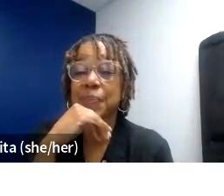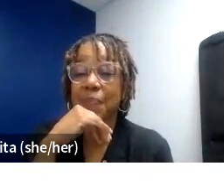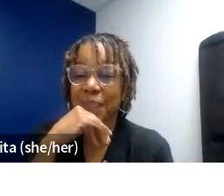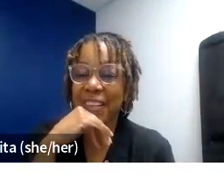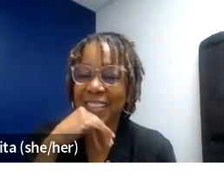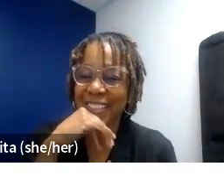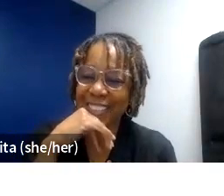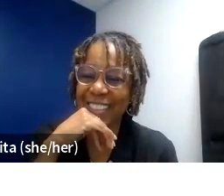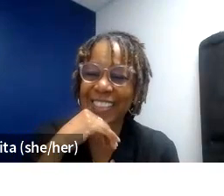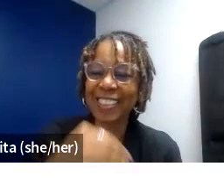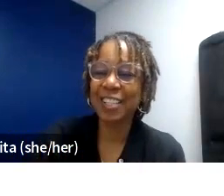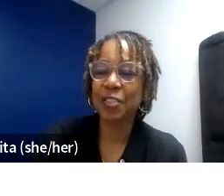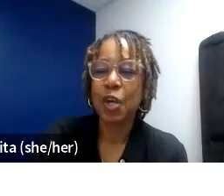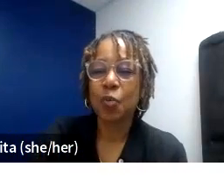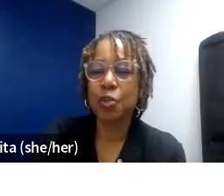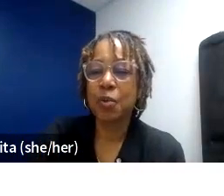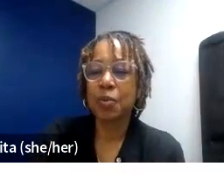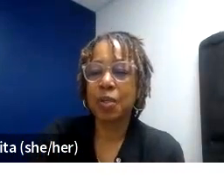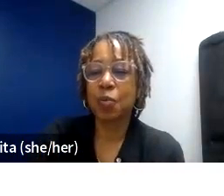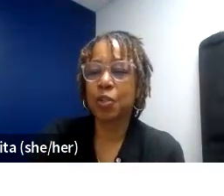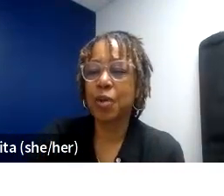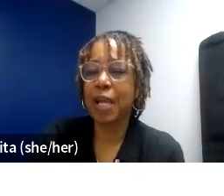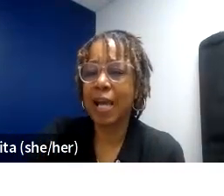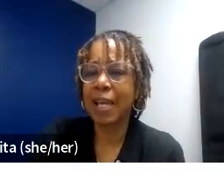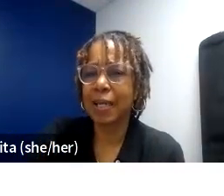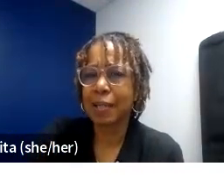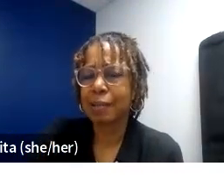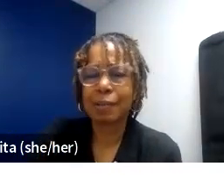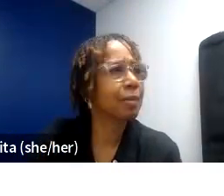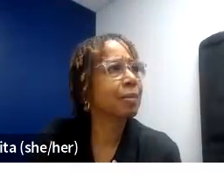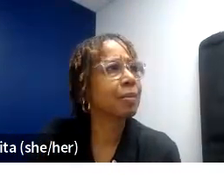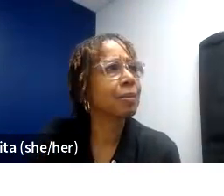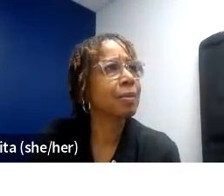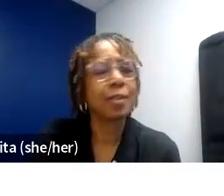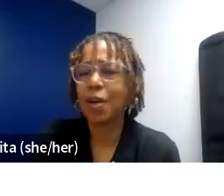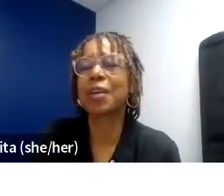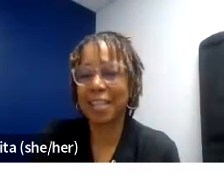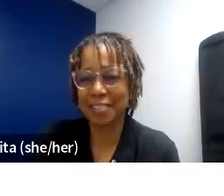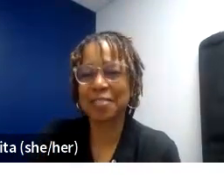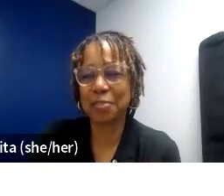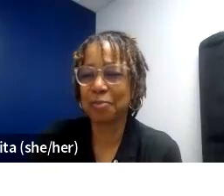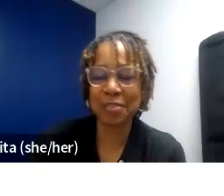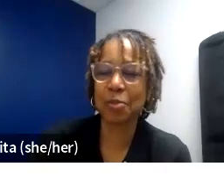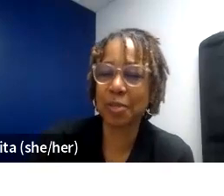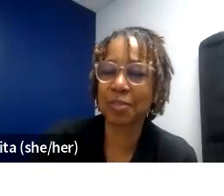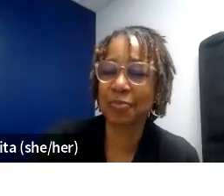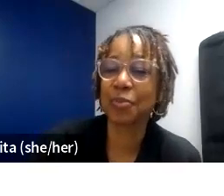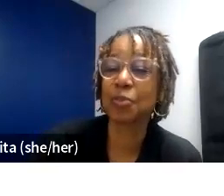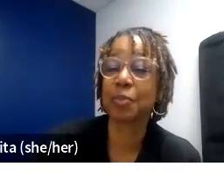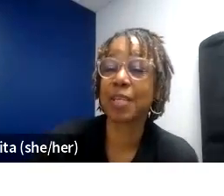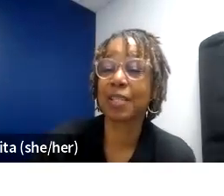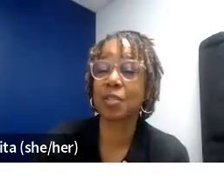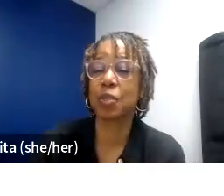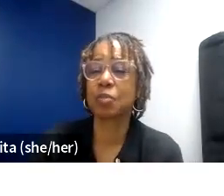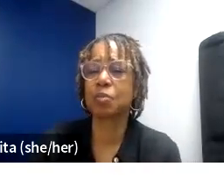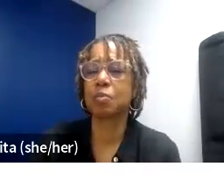that right. Thank you. Well done. Were you at HINAC? I was, yep. Okay, you